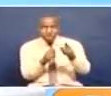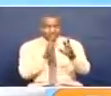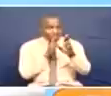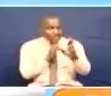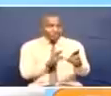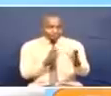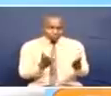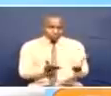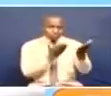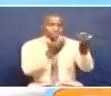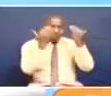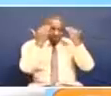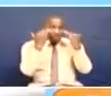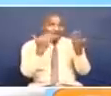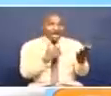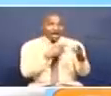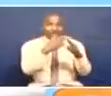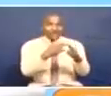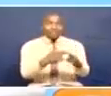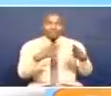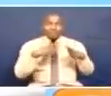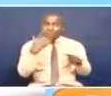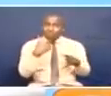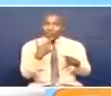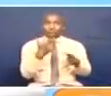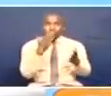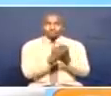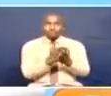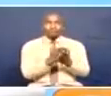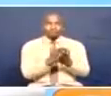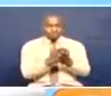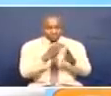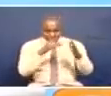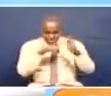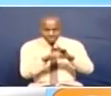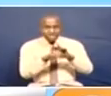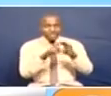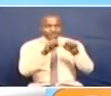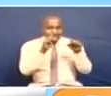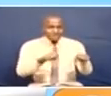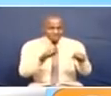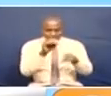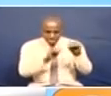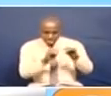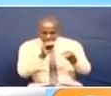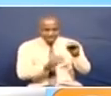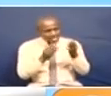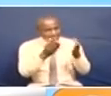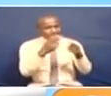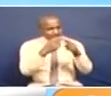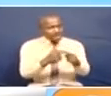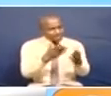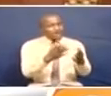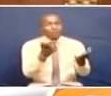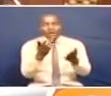that were presented to court have got the names of the people who got into the system, who attempted to change, who logged in, where and